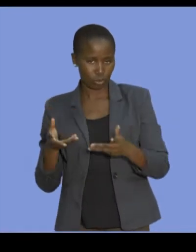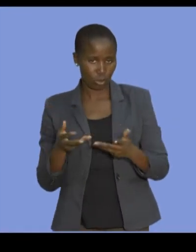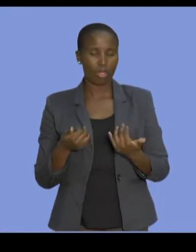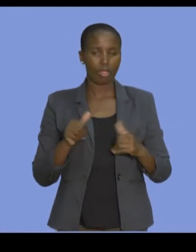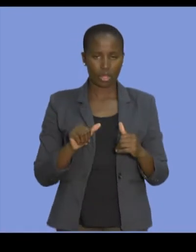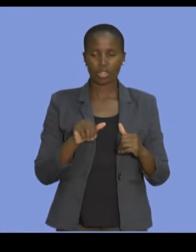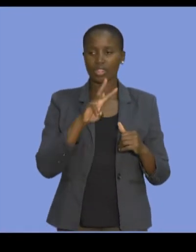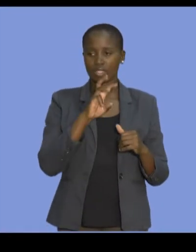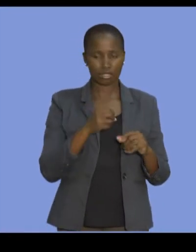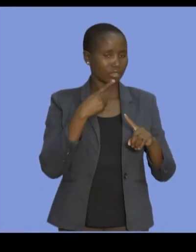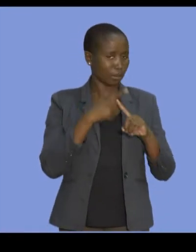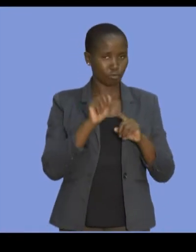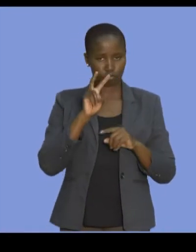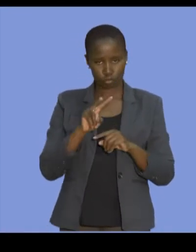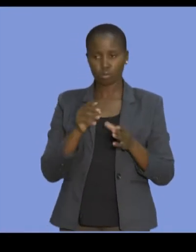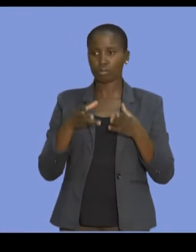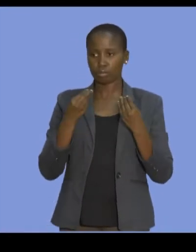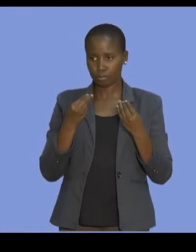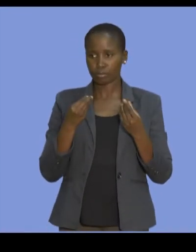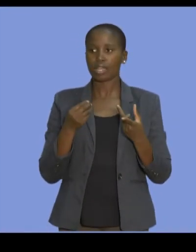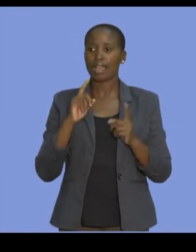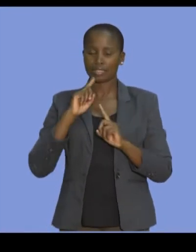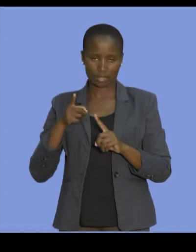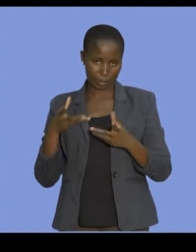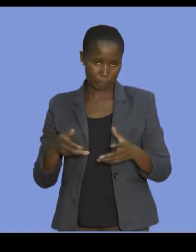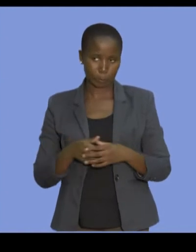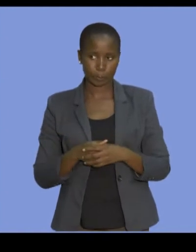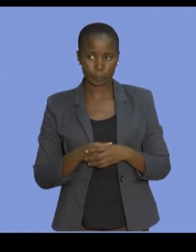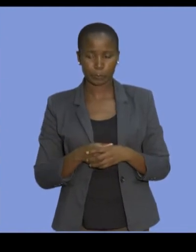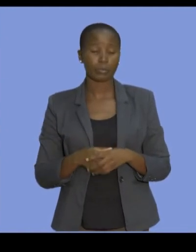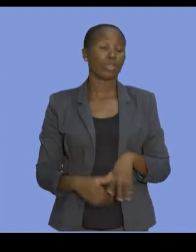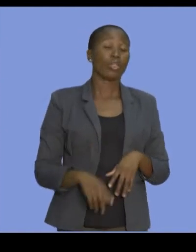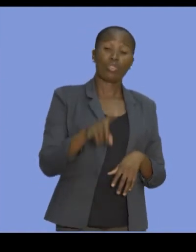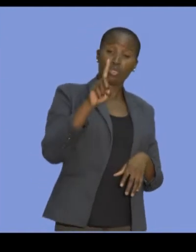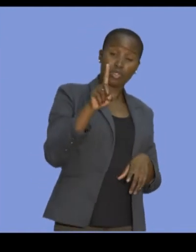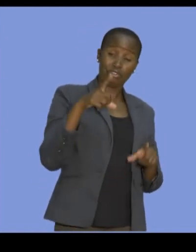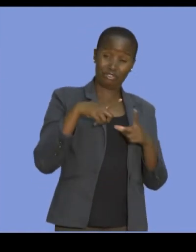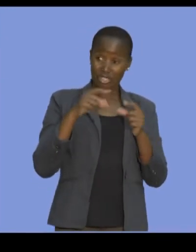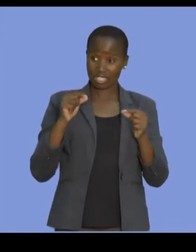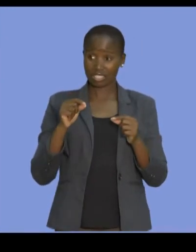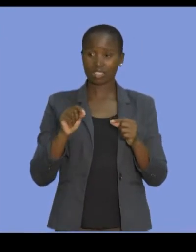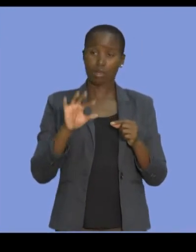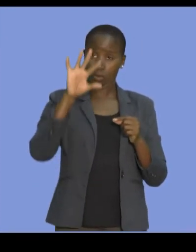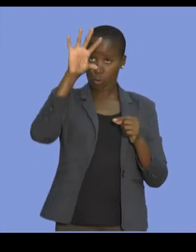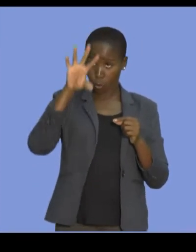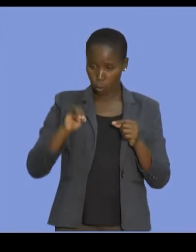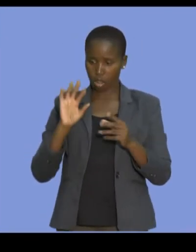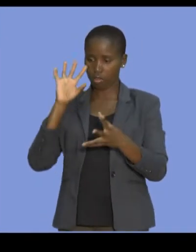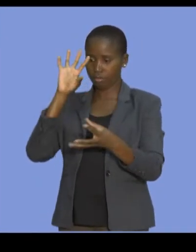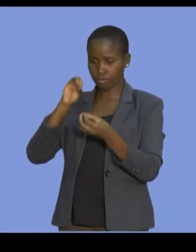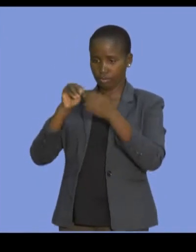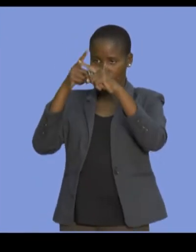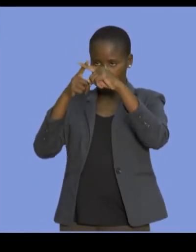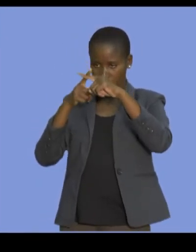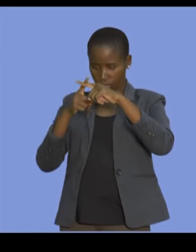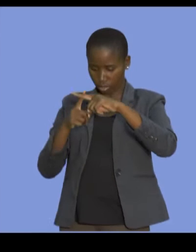206. Okay. Then from there we add everything. We add 80, we add the